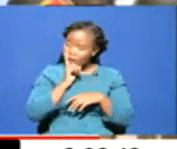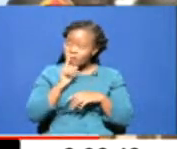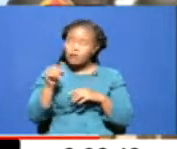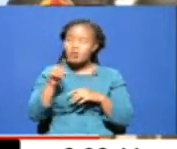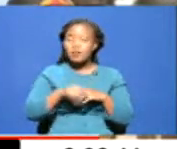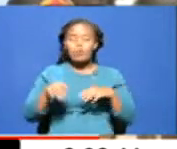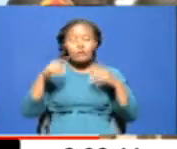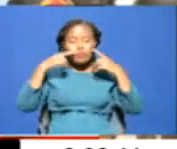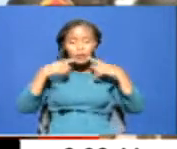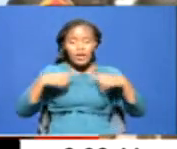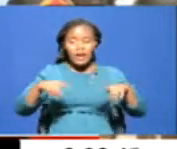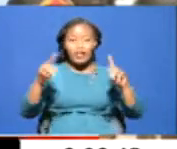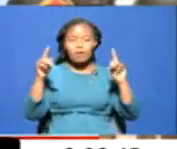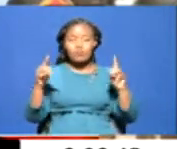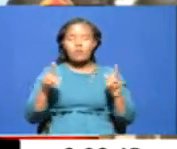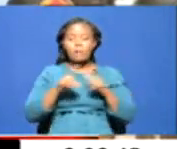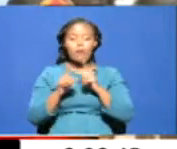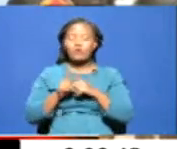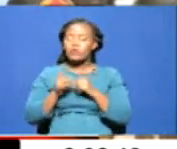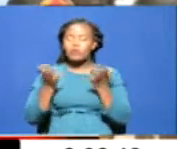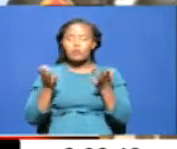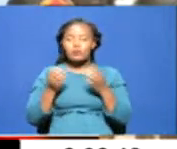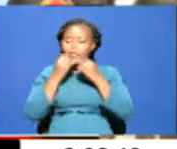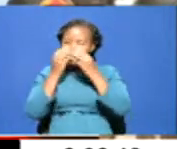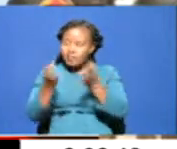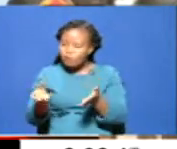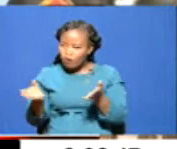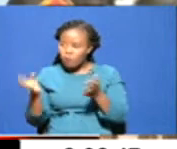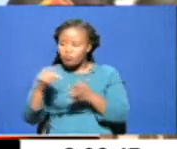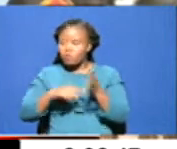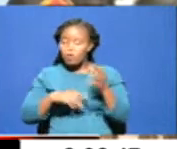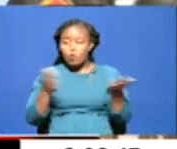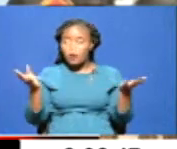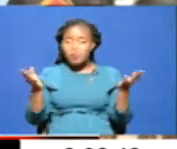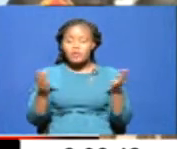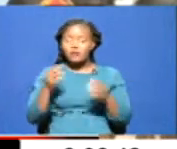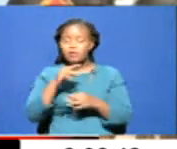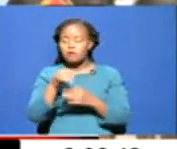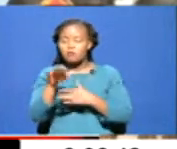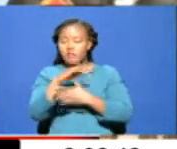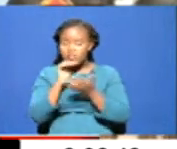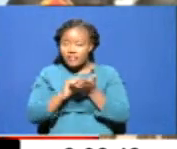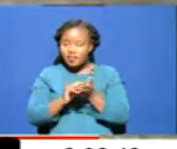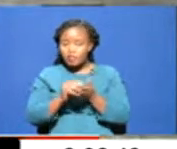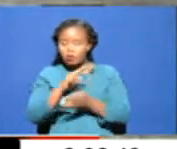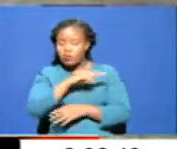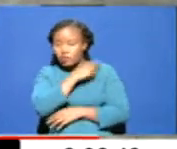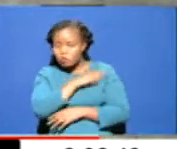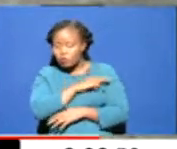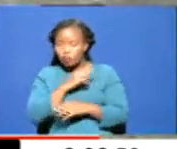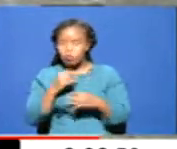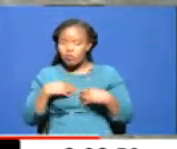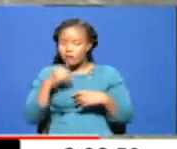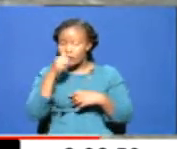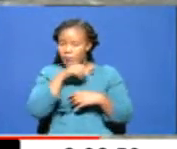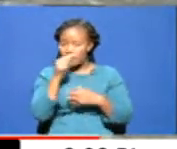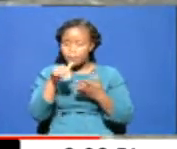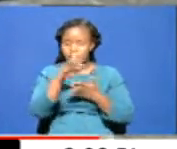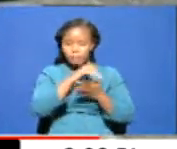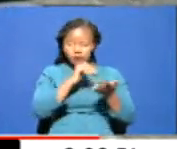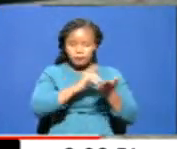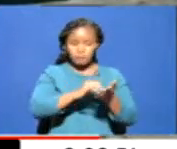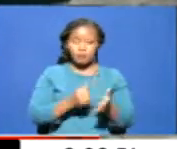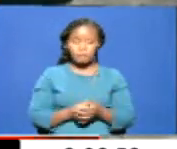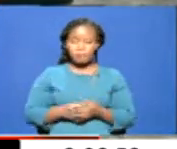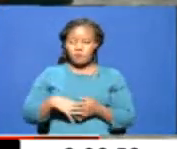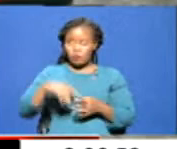announce and publicize which facilities will be quarantine centers. The government says it remains